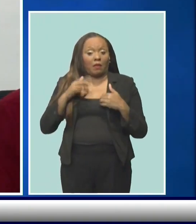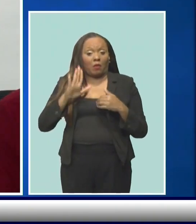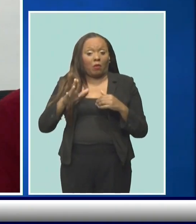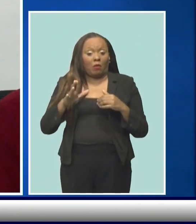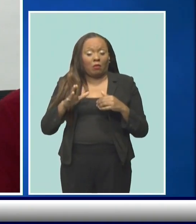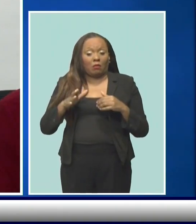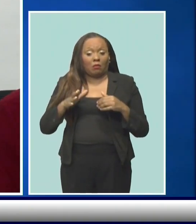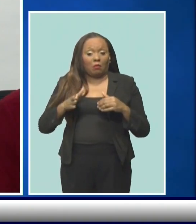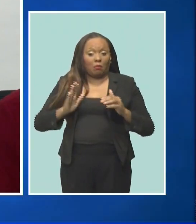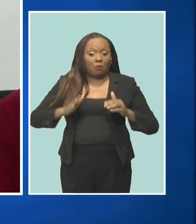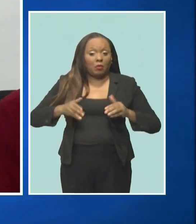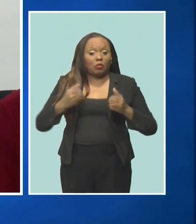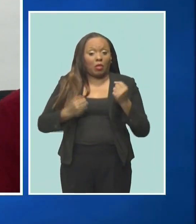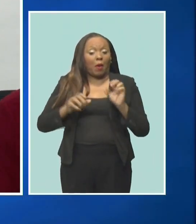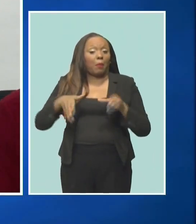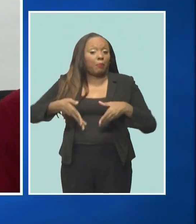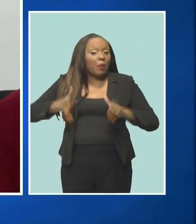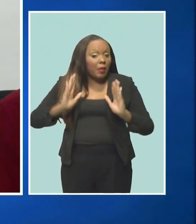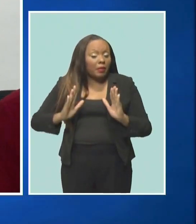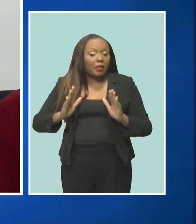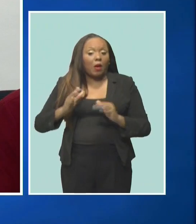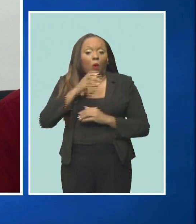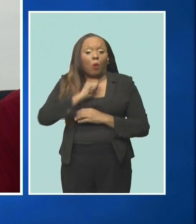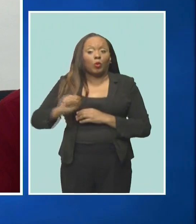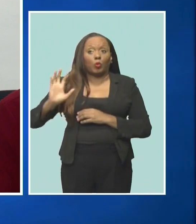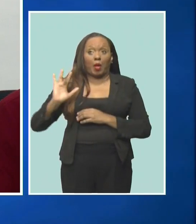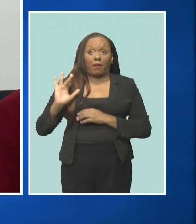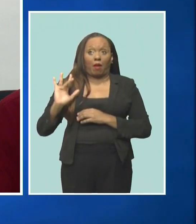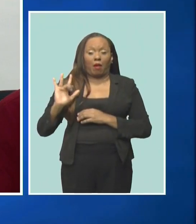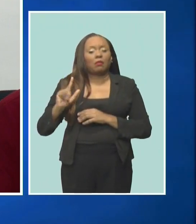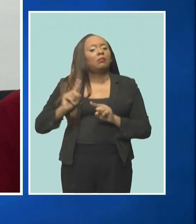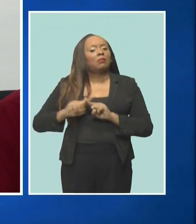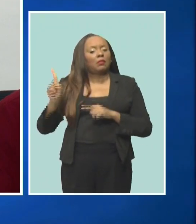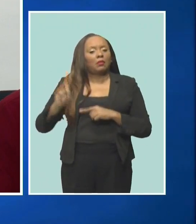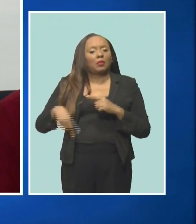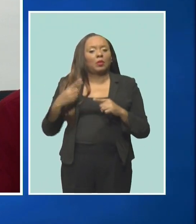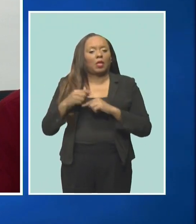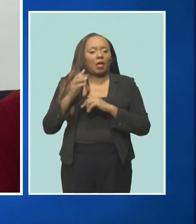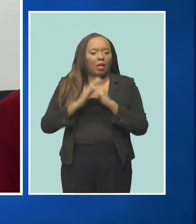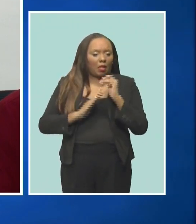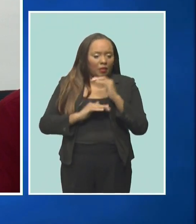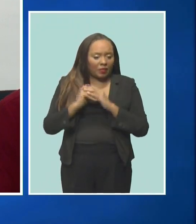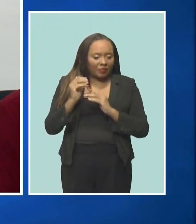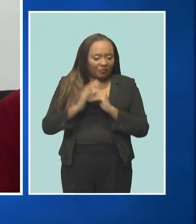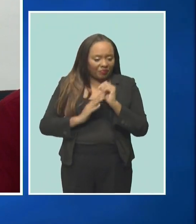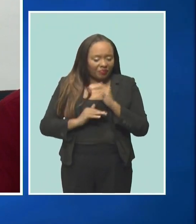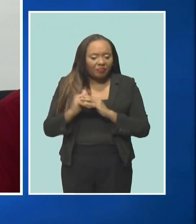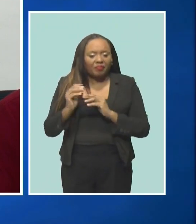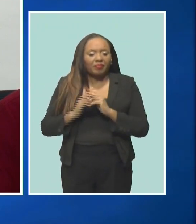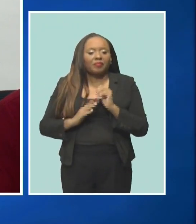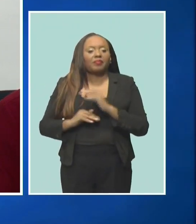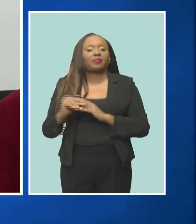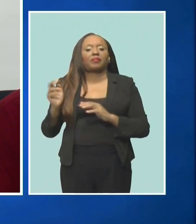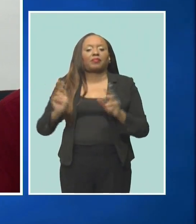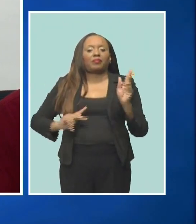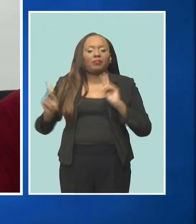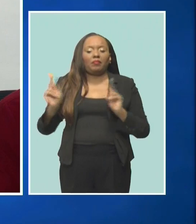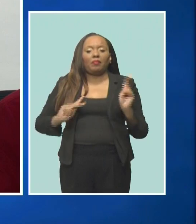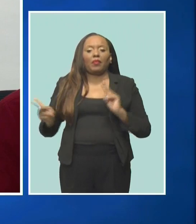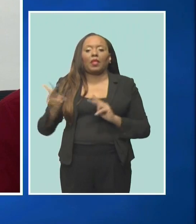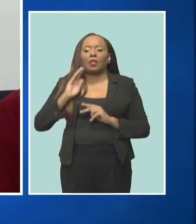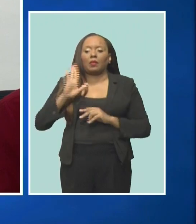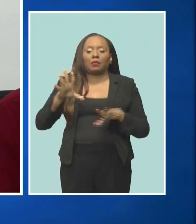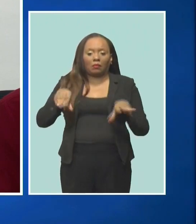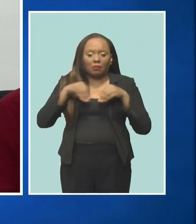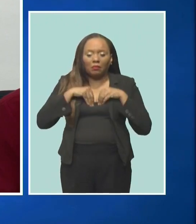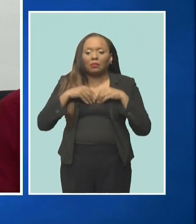that once we get the uptake from young people and we're comfortable that they have been able to take on board the teachings